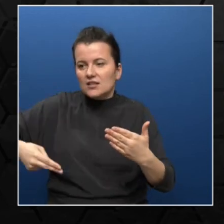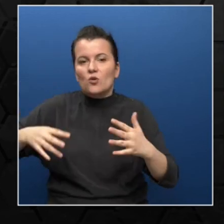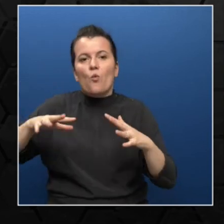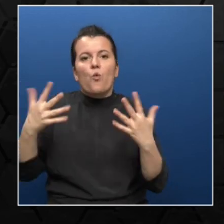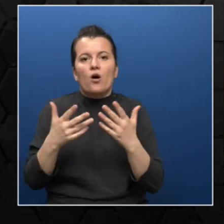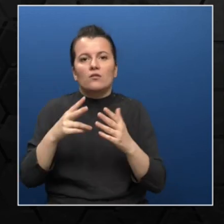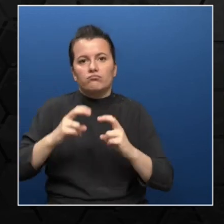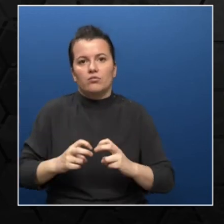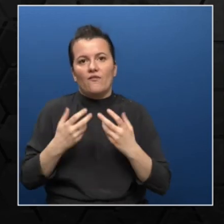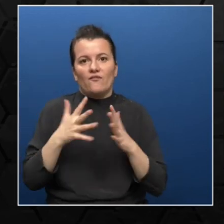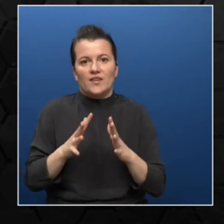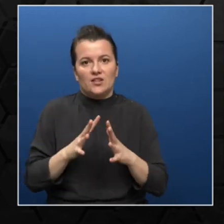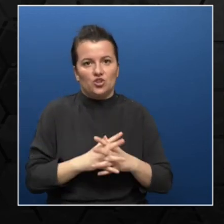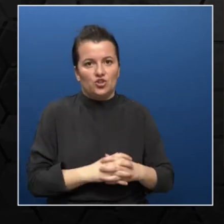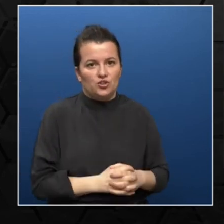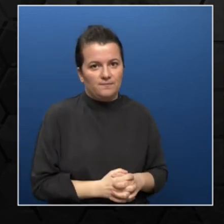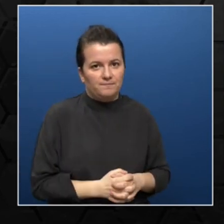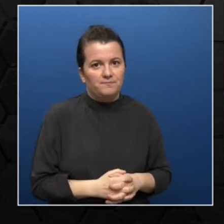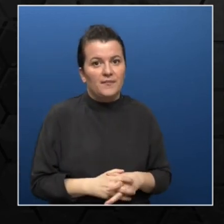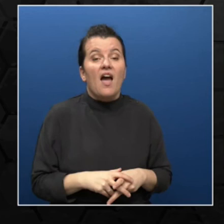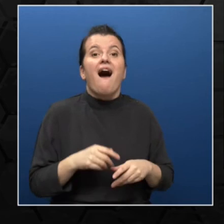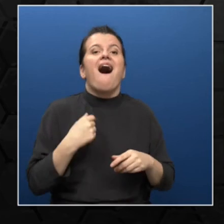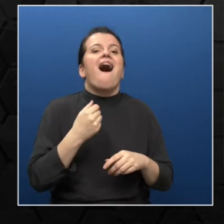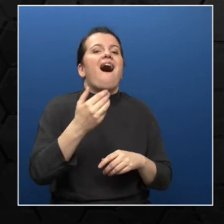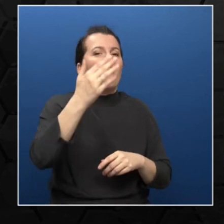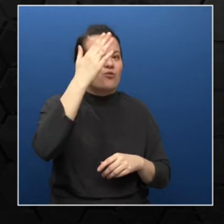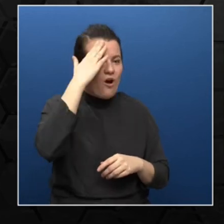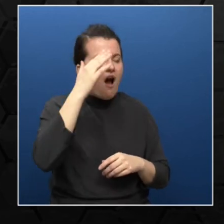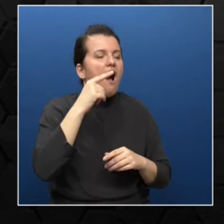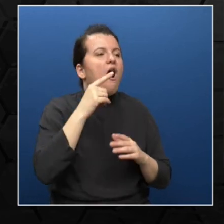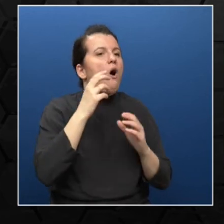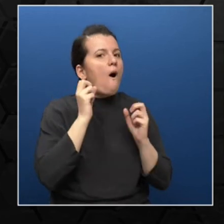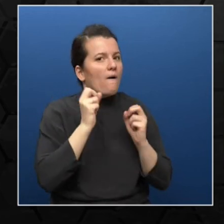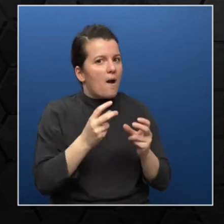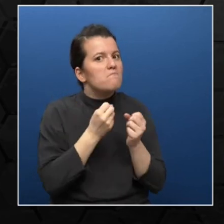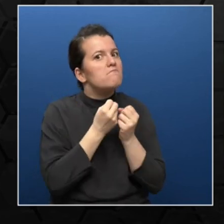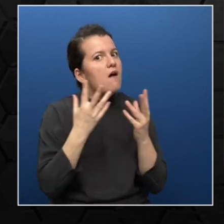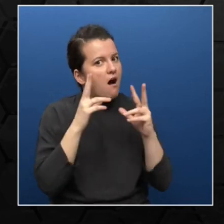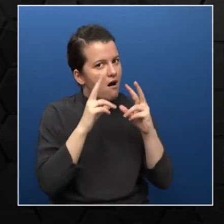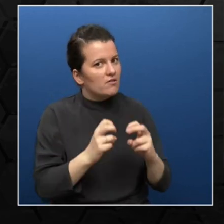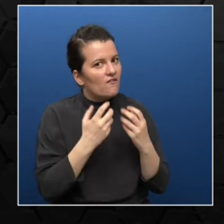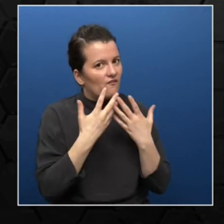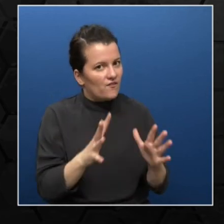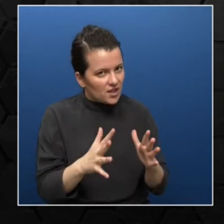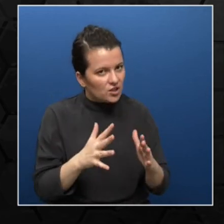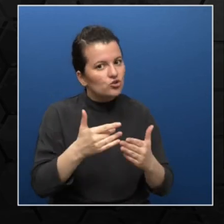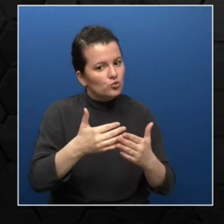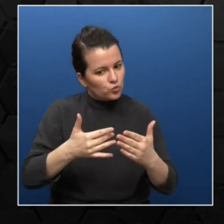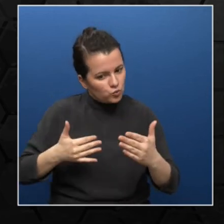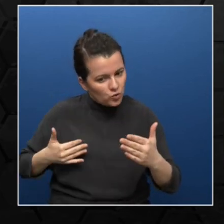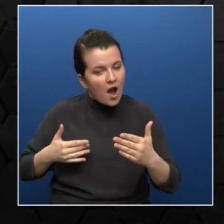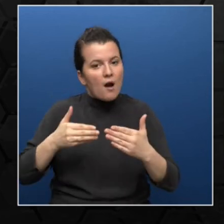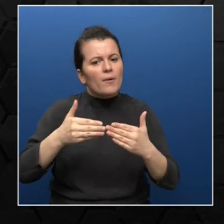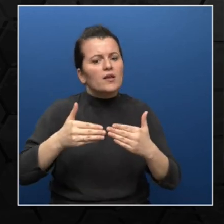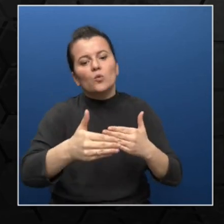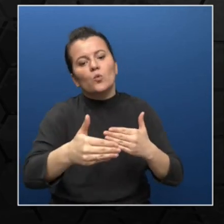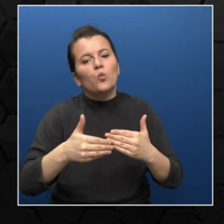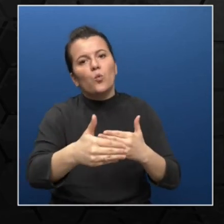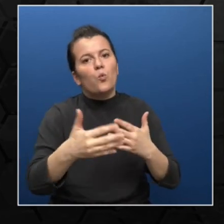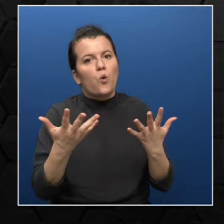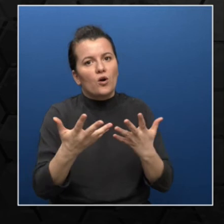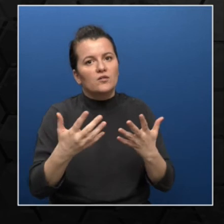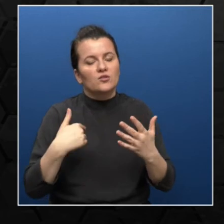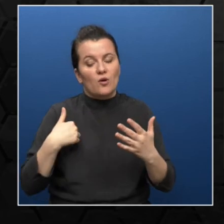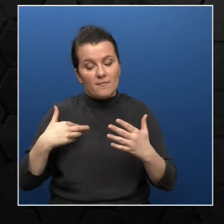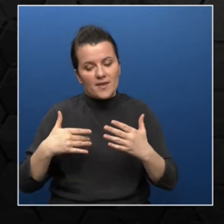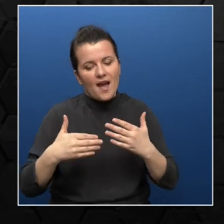where research has been done, and this is where the research is going. And And it really helped me in choosing which specific domain